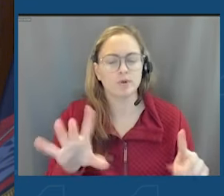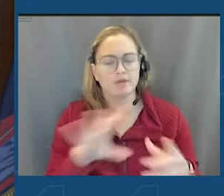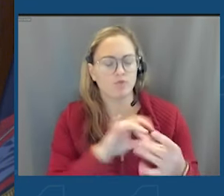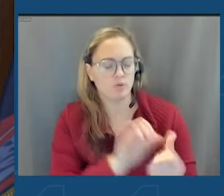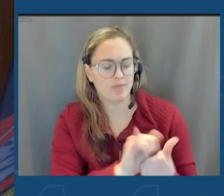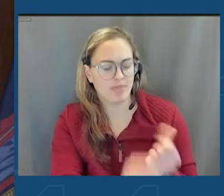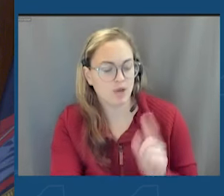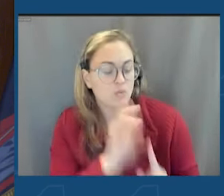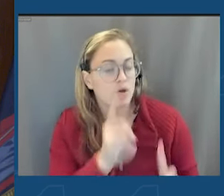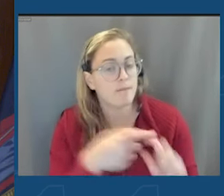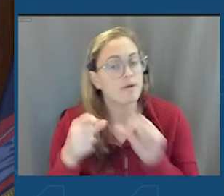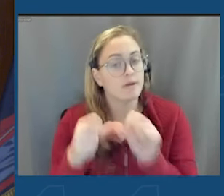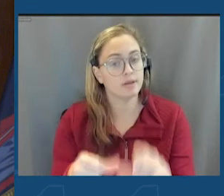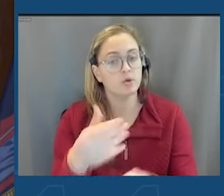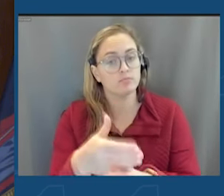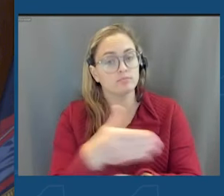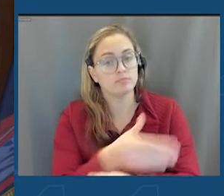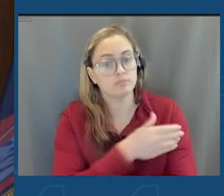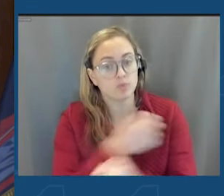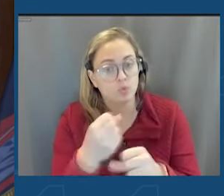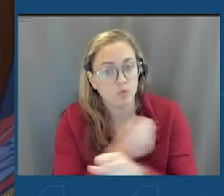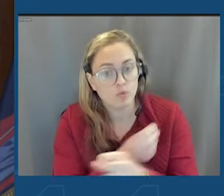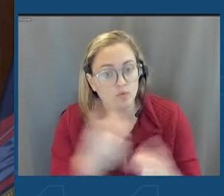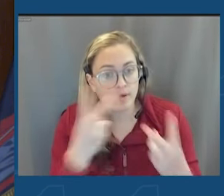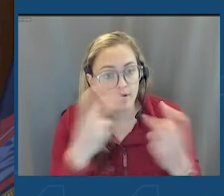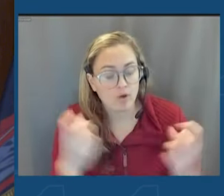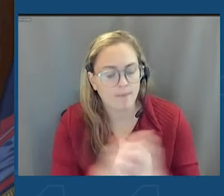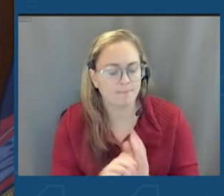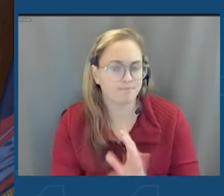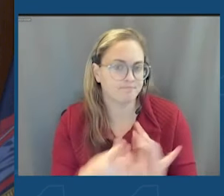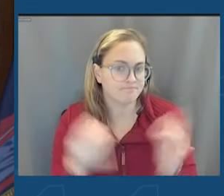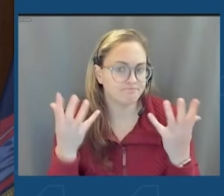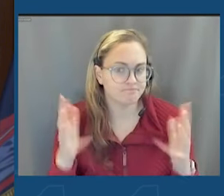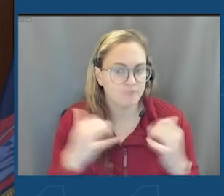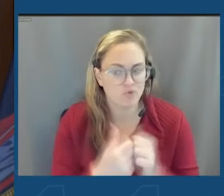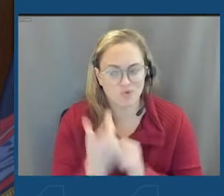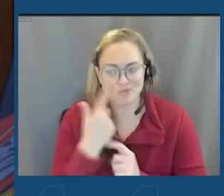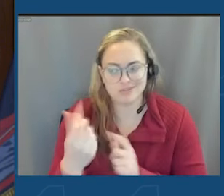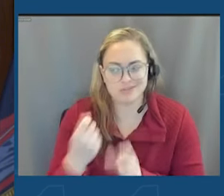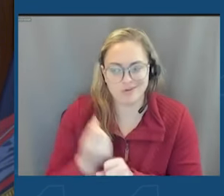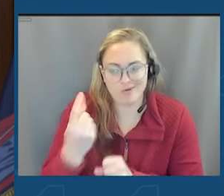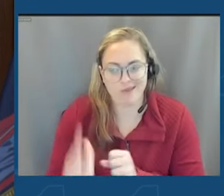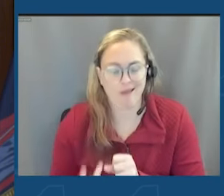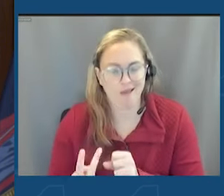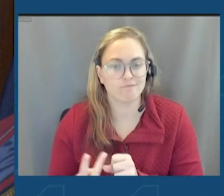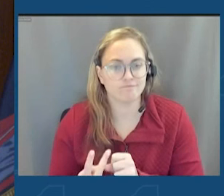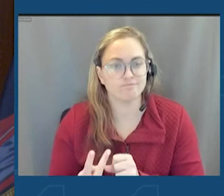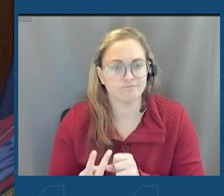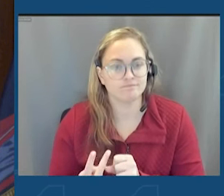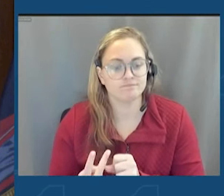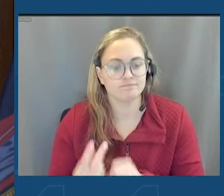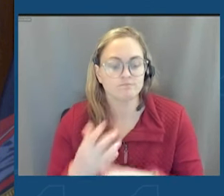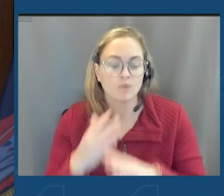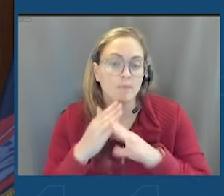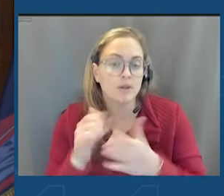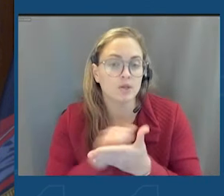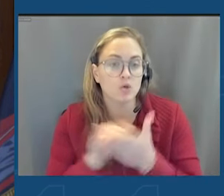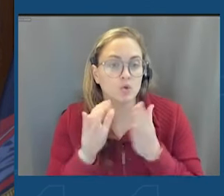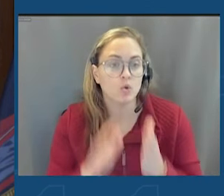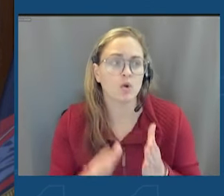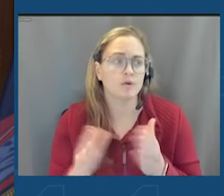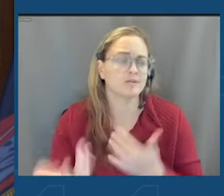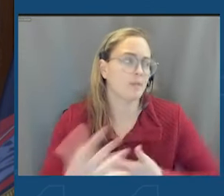our continuing efforts to fight crime. As I've said for my last year and a half as your governor, protecting New Yorkers is my number